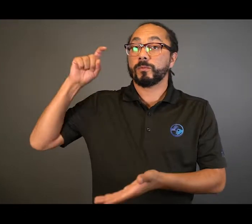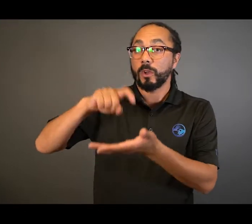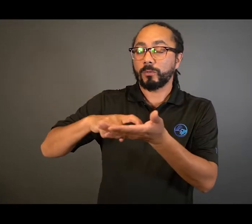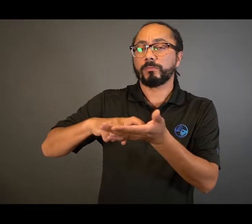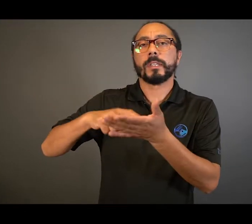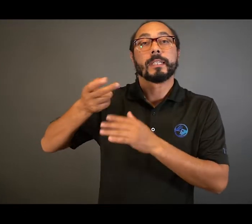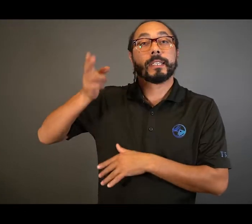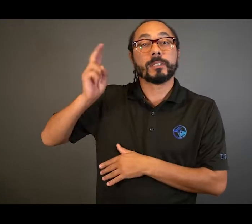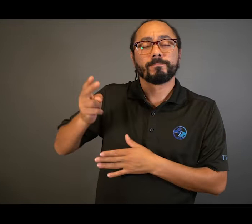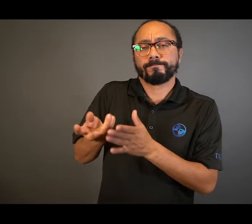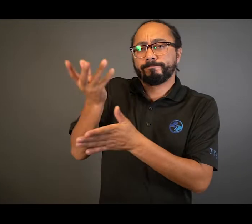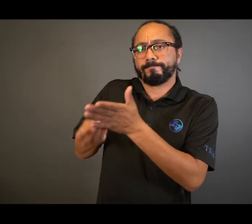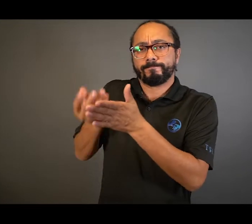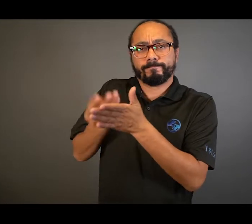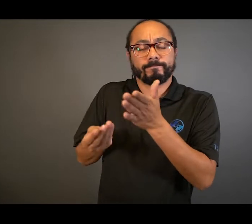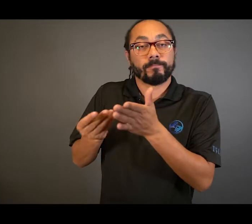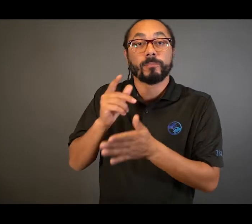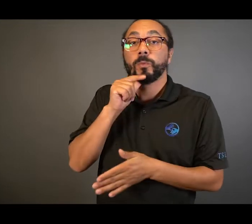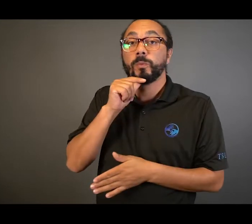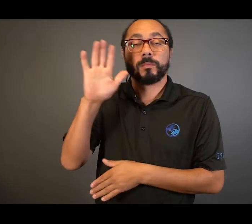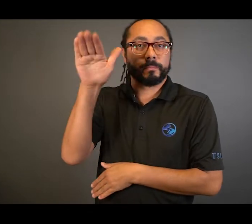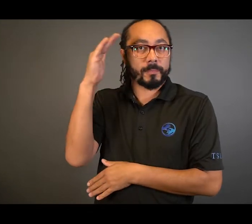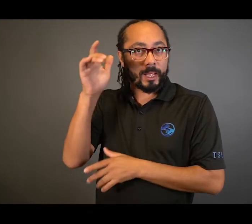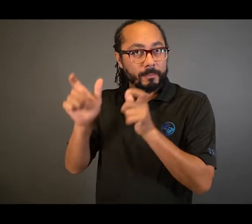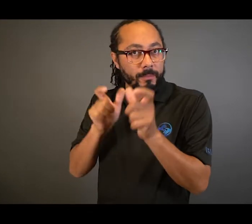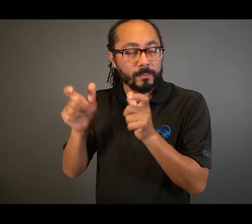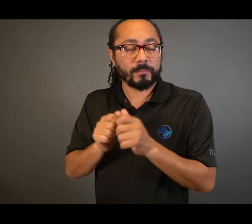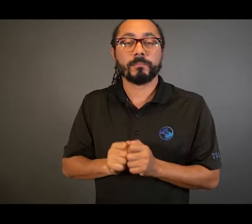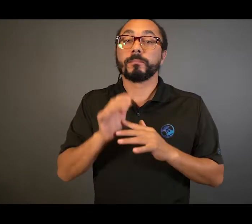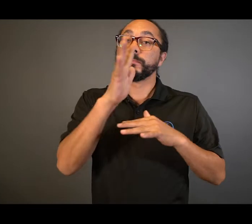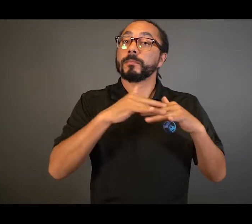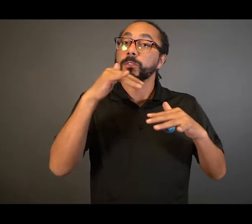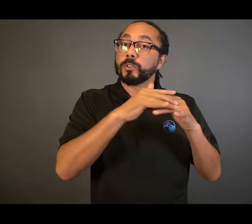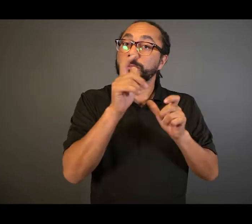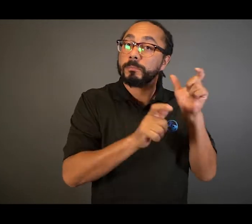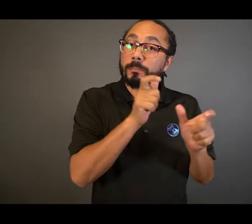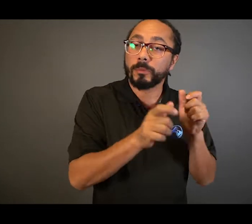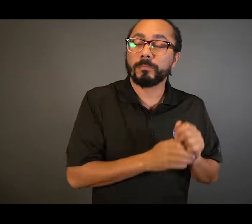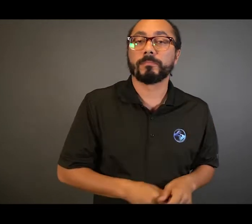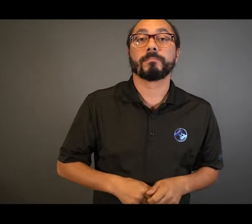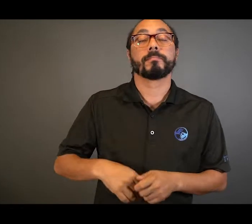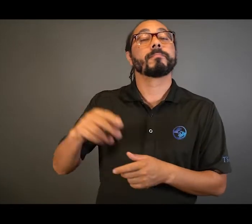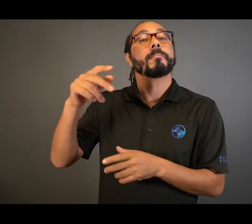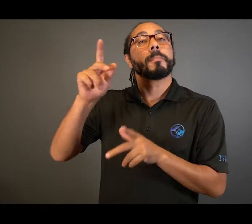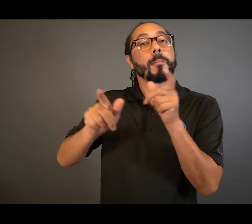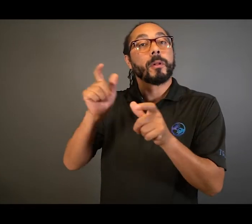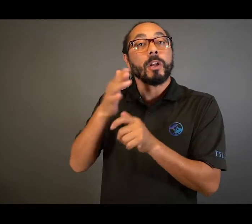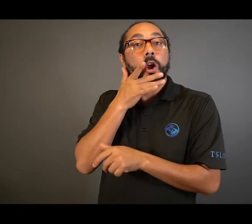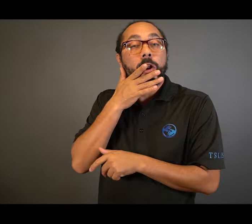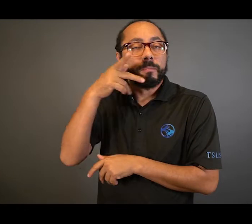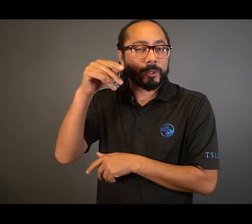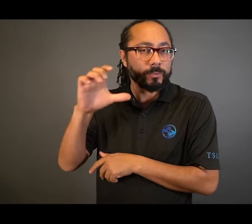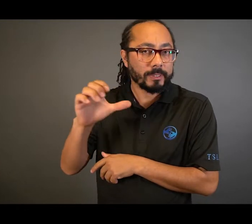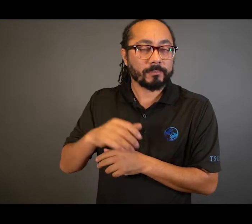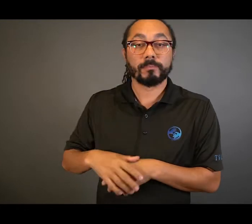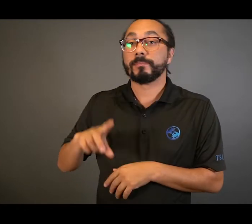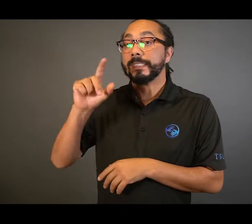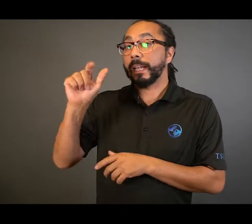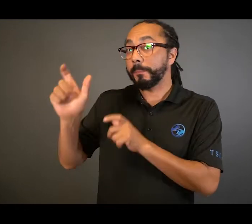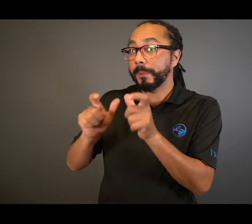We acknowledge the historical absence and invisibility of Black people, Indigenous people, people of